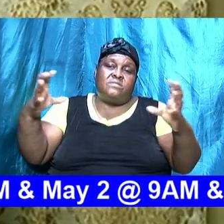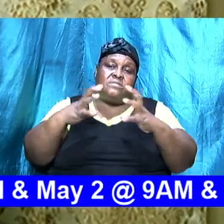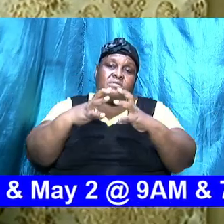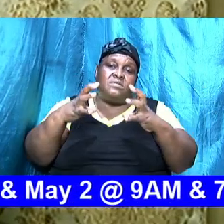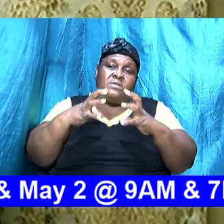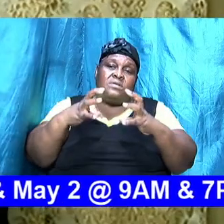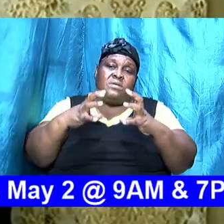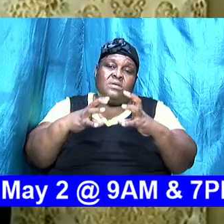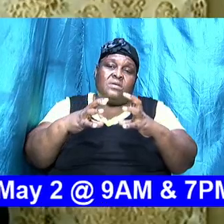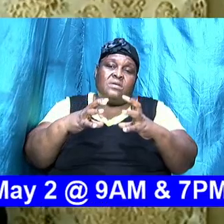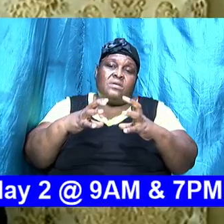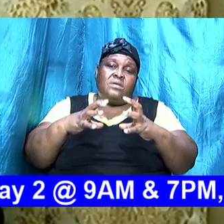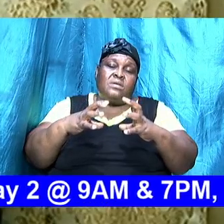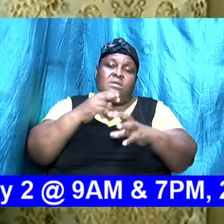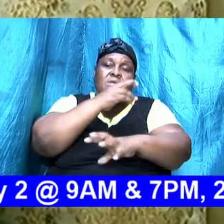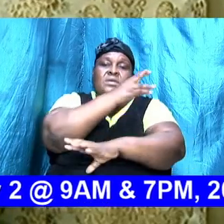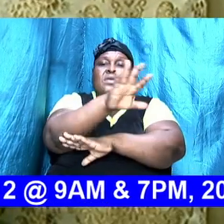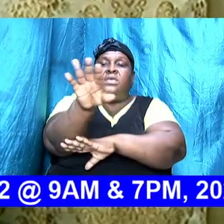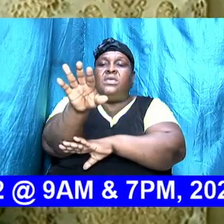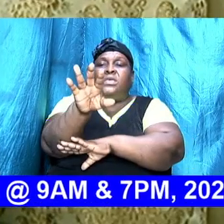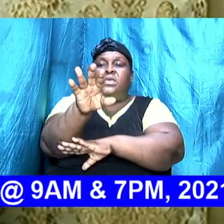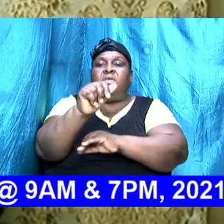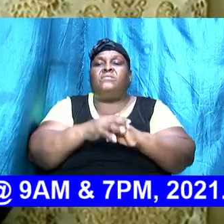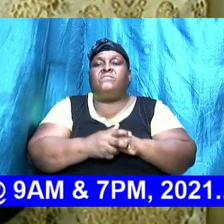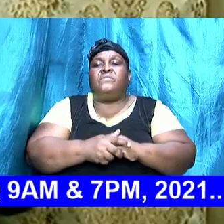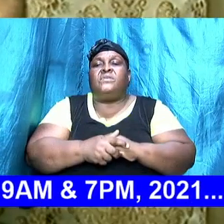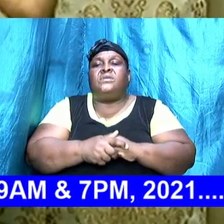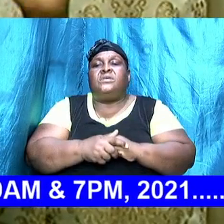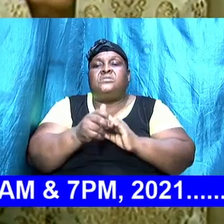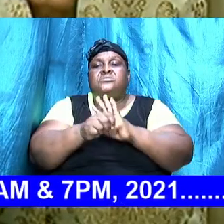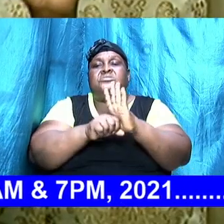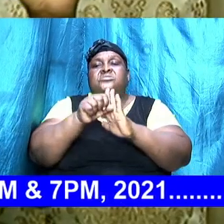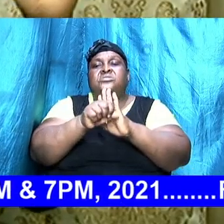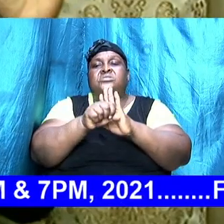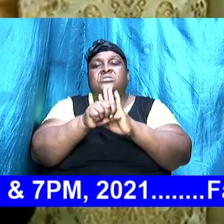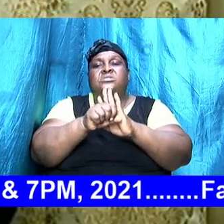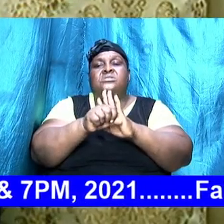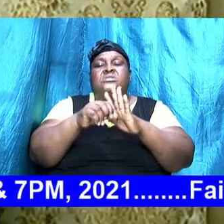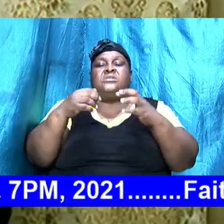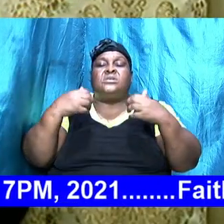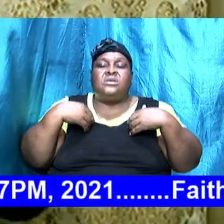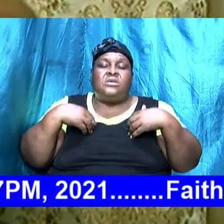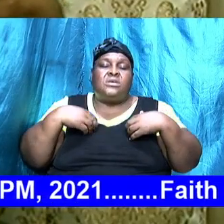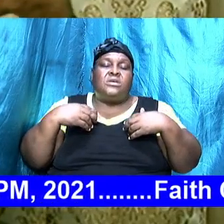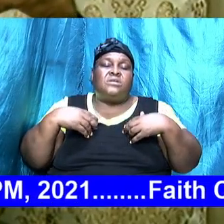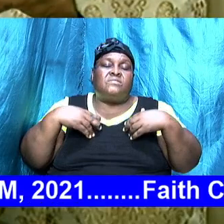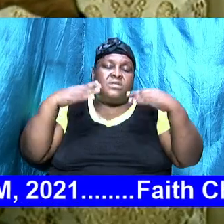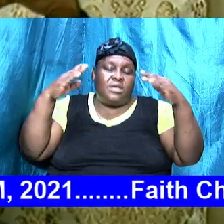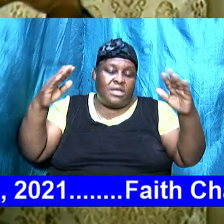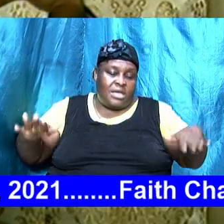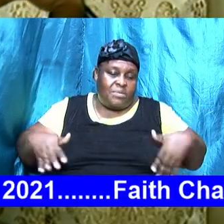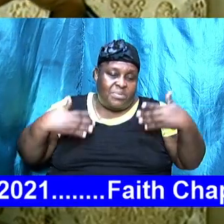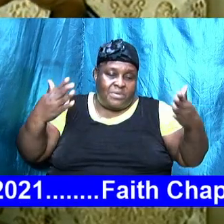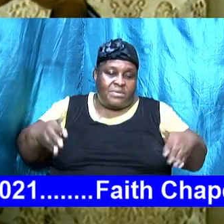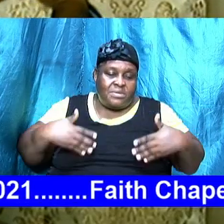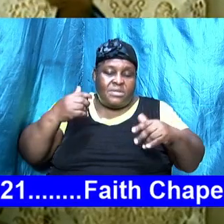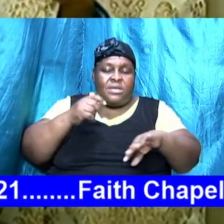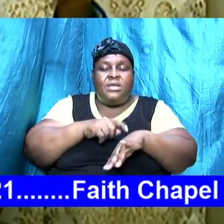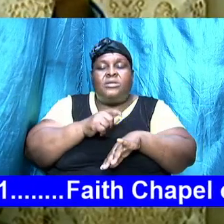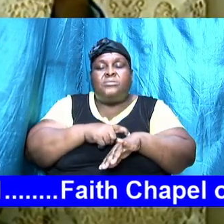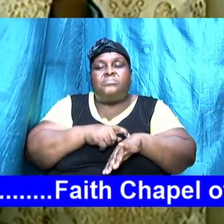7 o'clock, I'm sorry, there will be evening sessions. And we are going to be having a grand time. So the evening sessions will